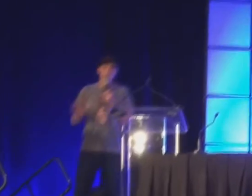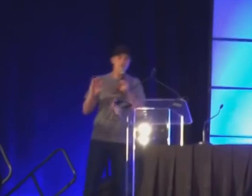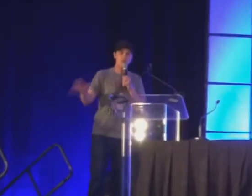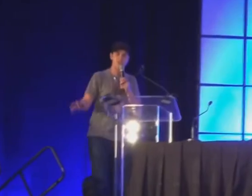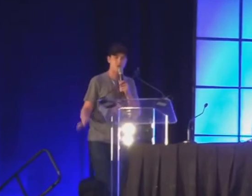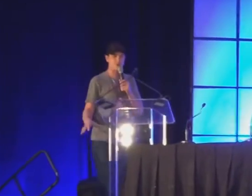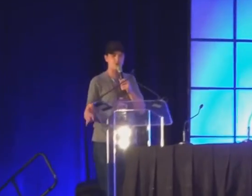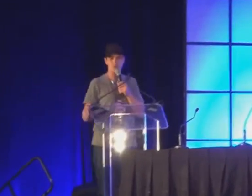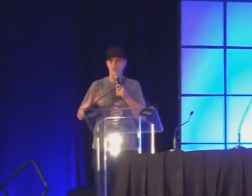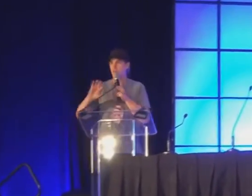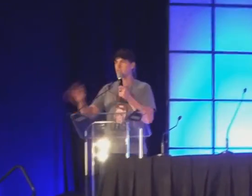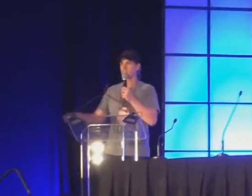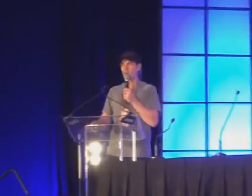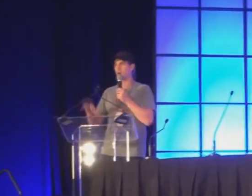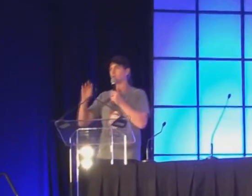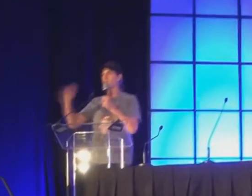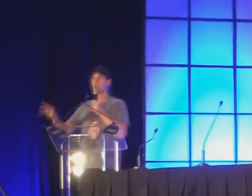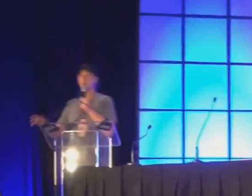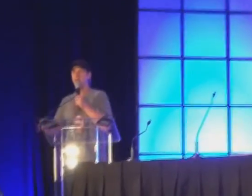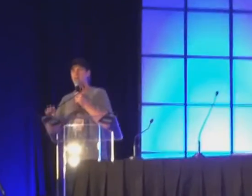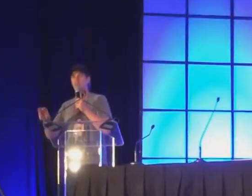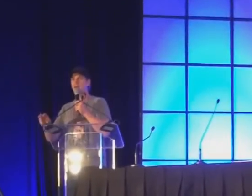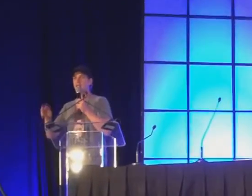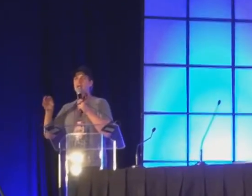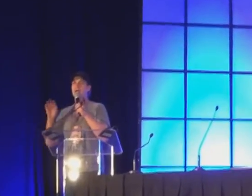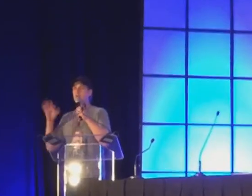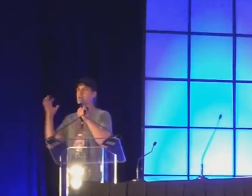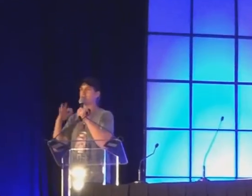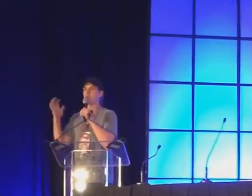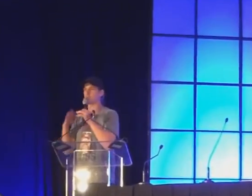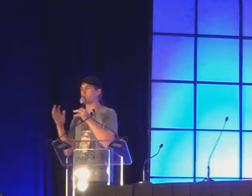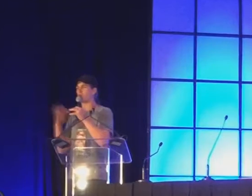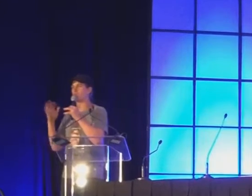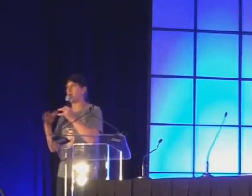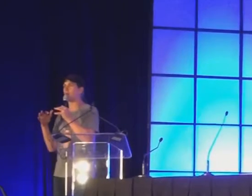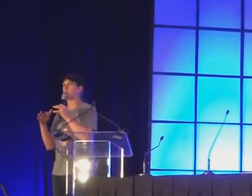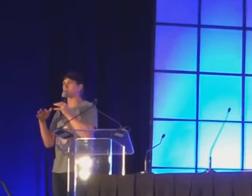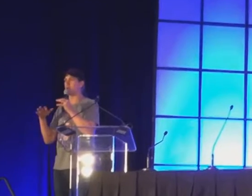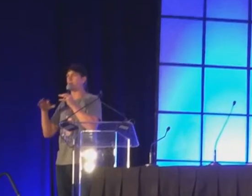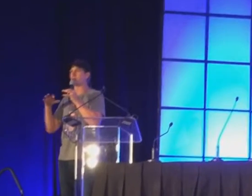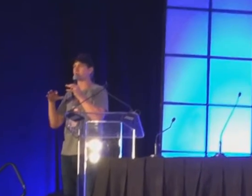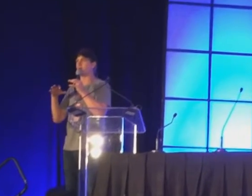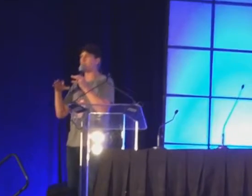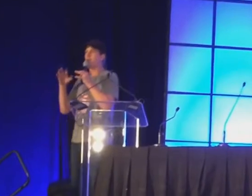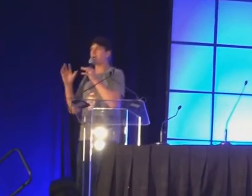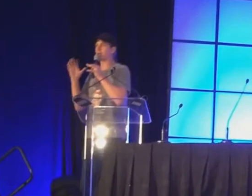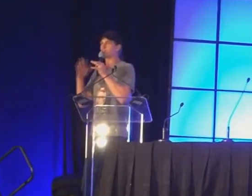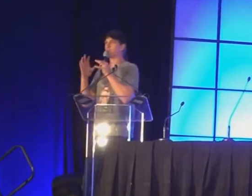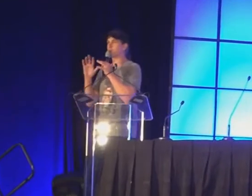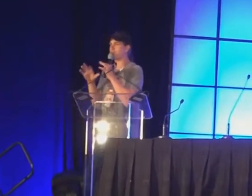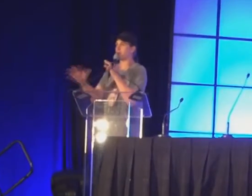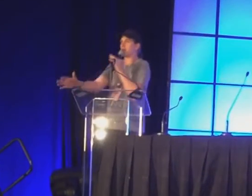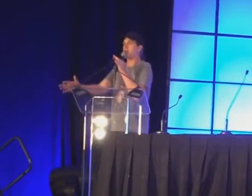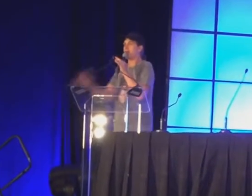with him. Very smart dude. He was like really smart and really quick and funny. And him and Kevin would talk for hours about stuff. And